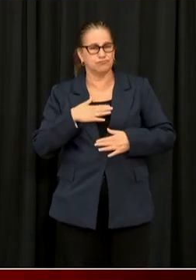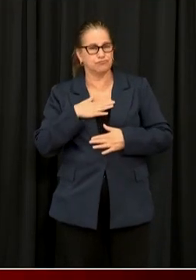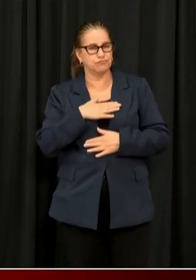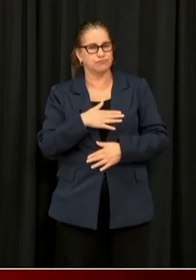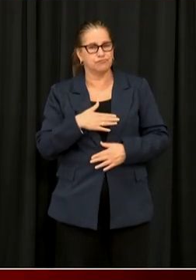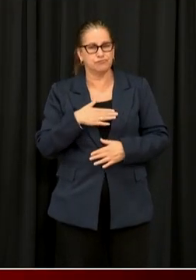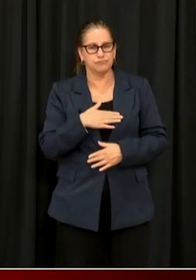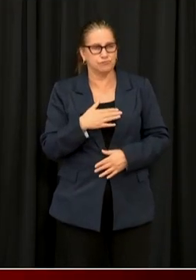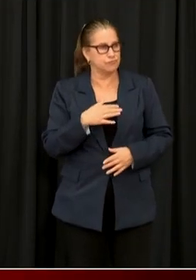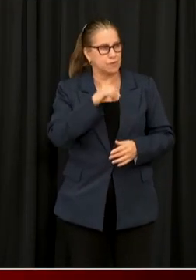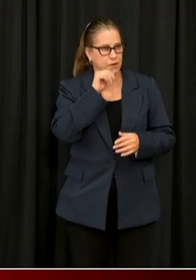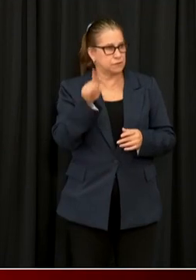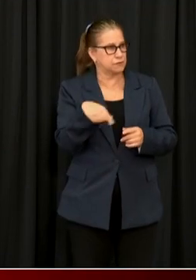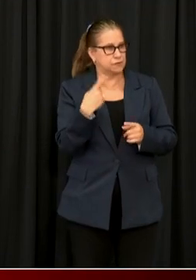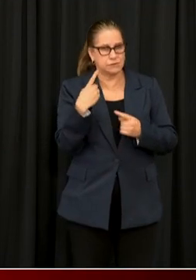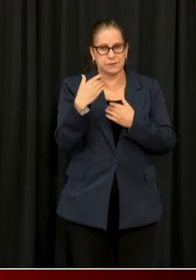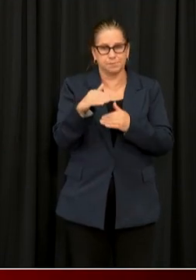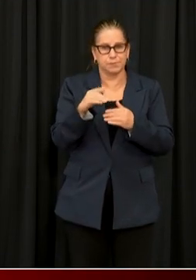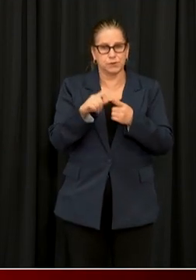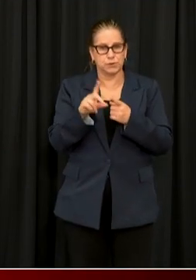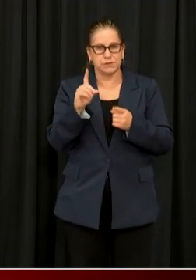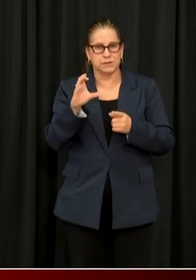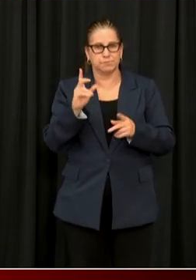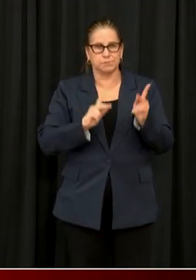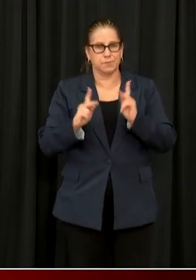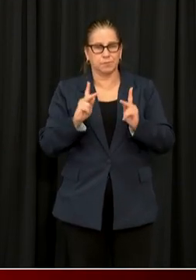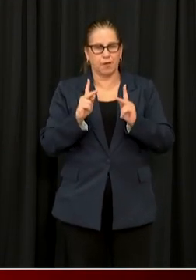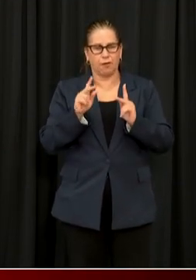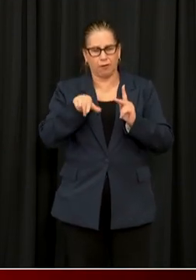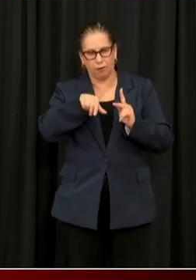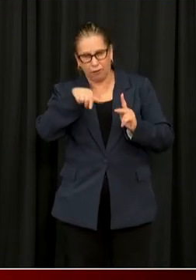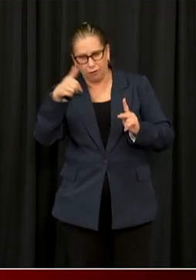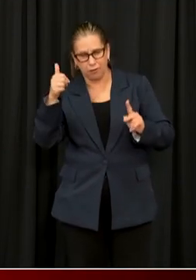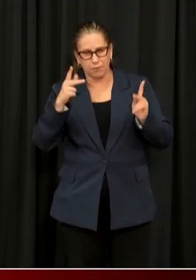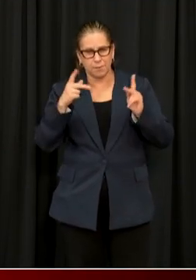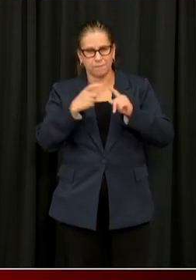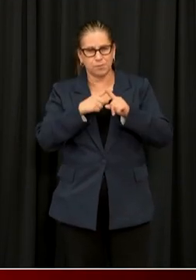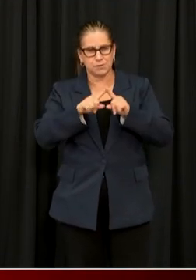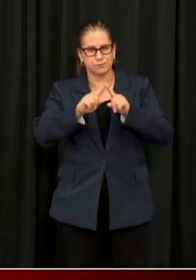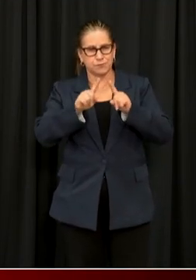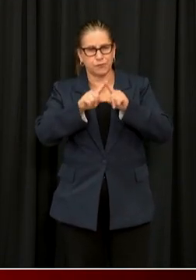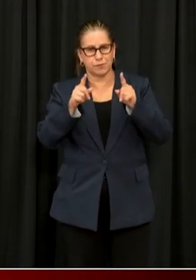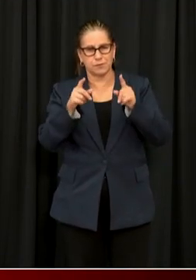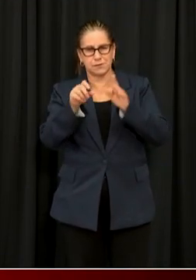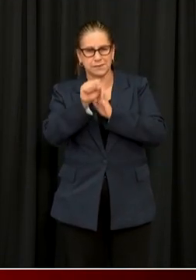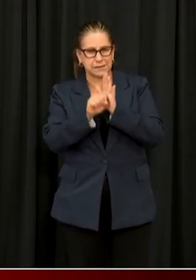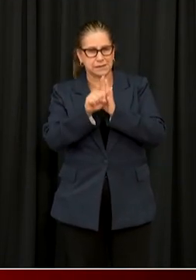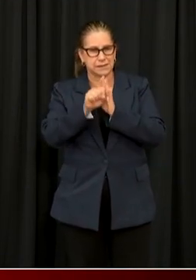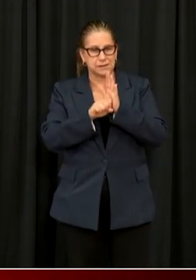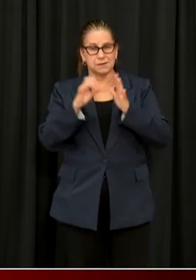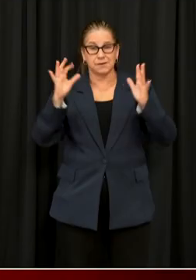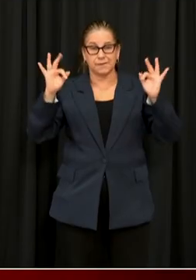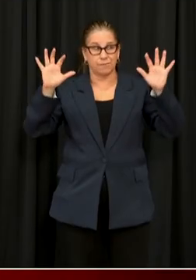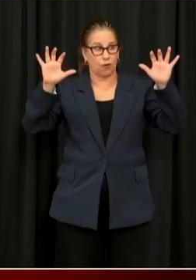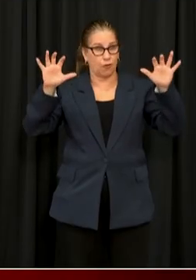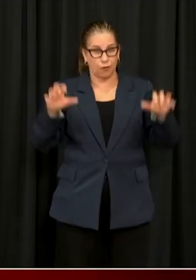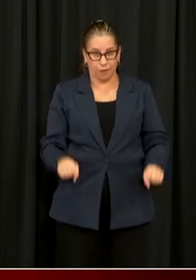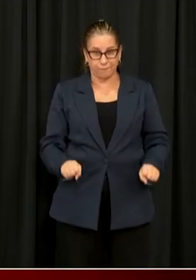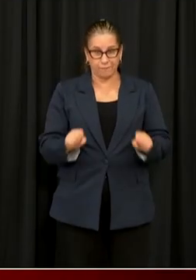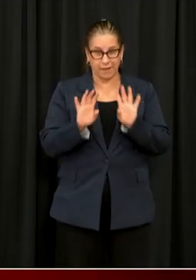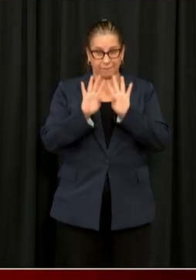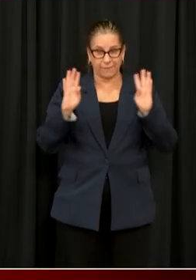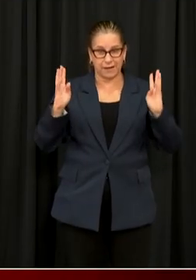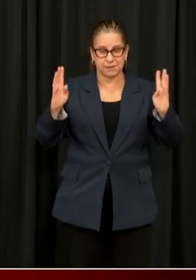but to the whole country. So we think it should come down. Our understanding is they're in the process of taking it